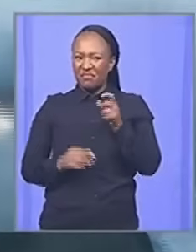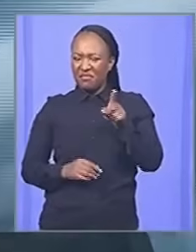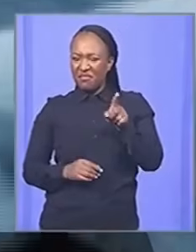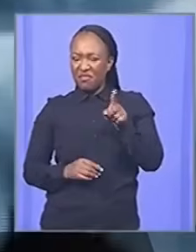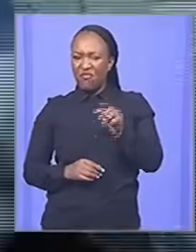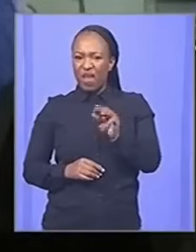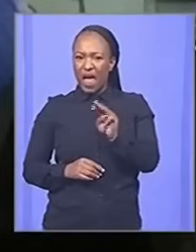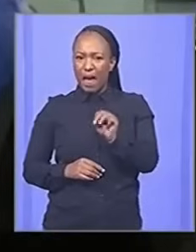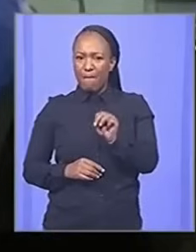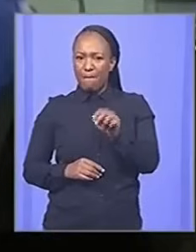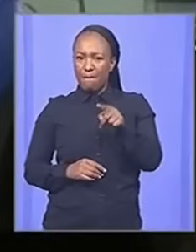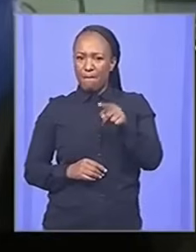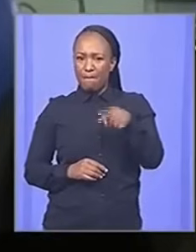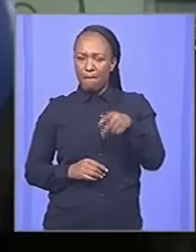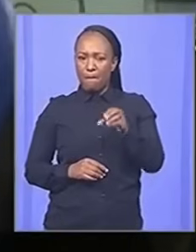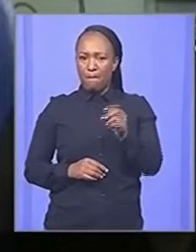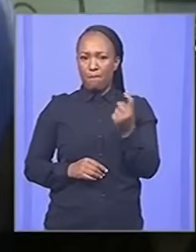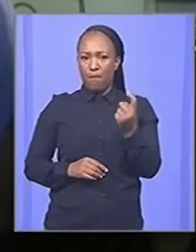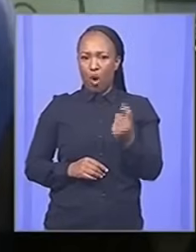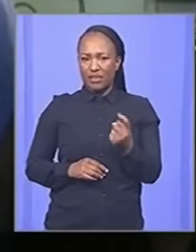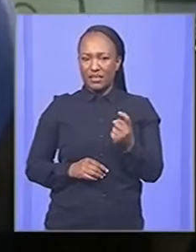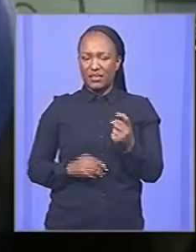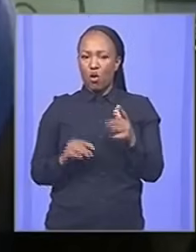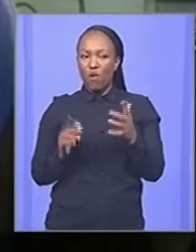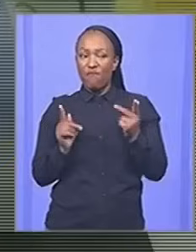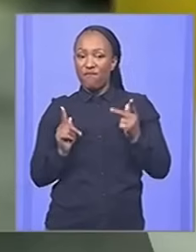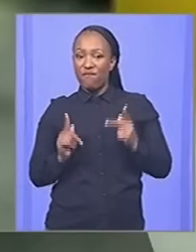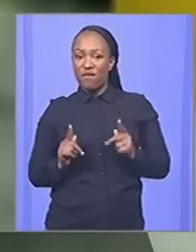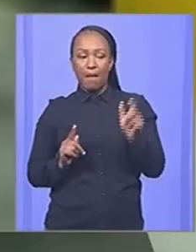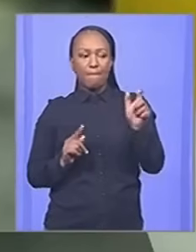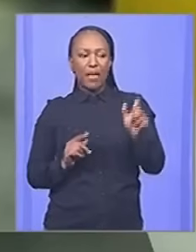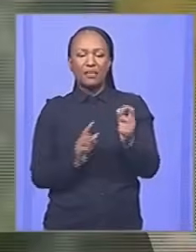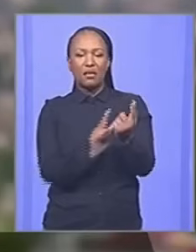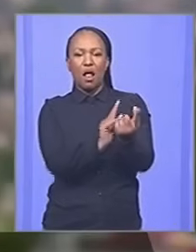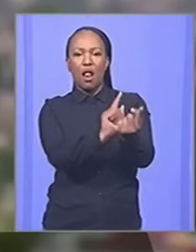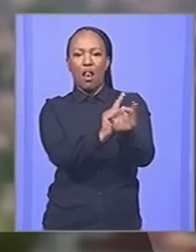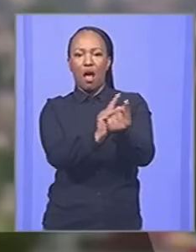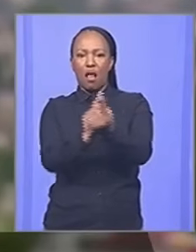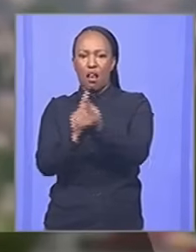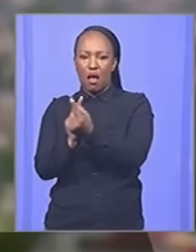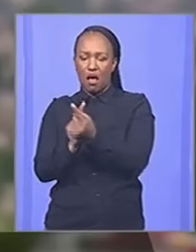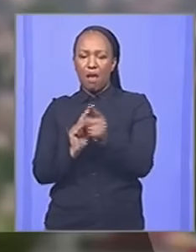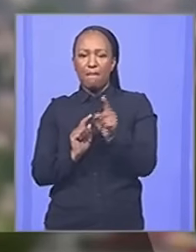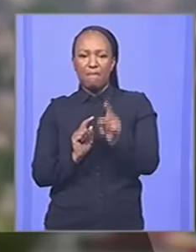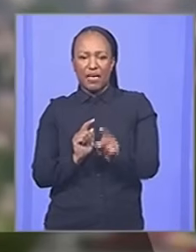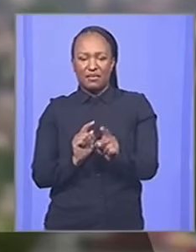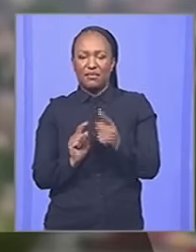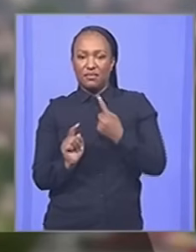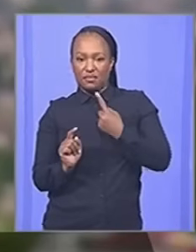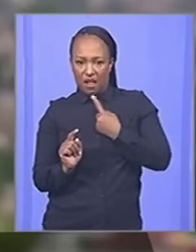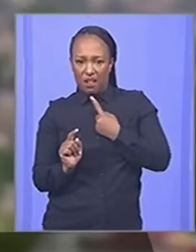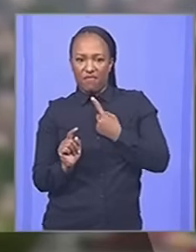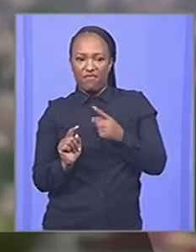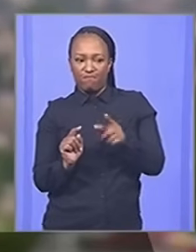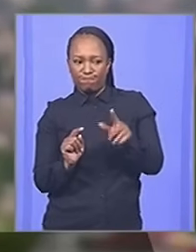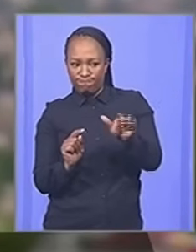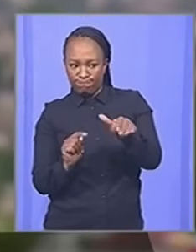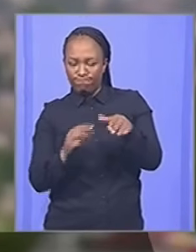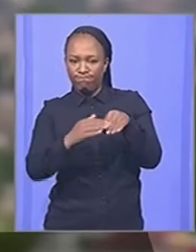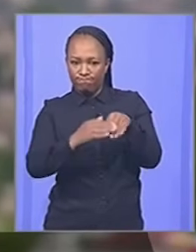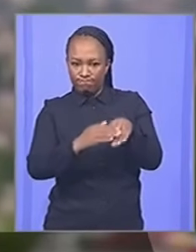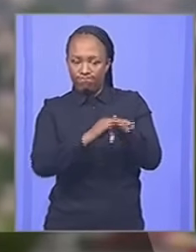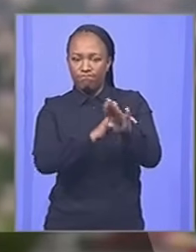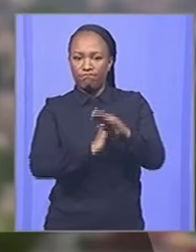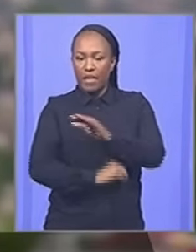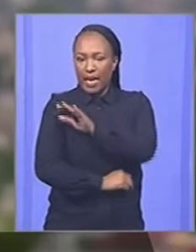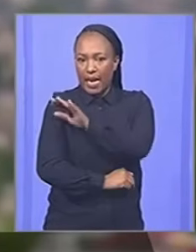Mpox symptoms or who had physical contact with known cases to present themselves at the nearest health